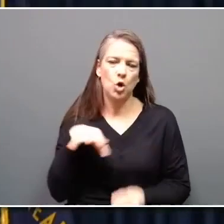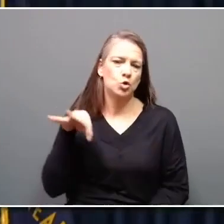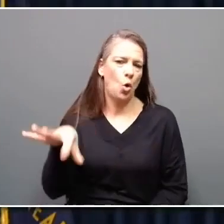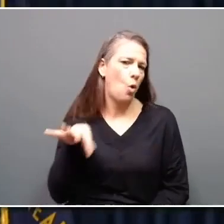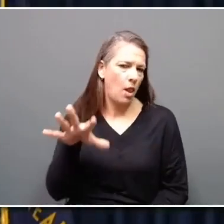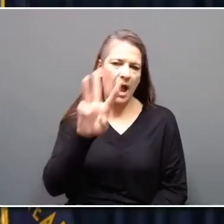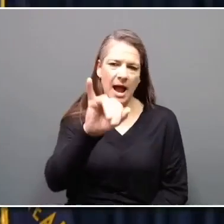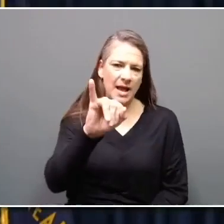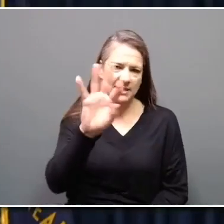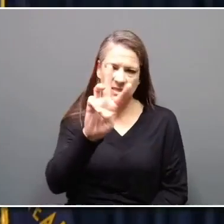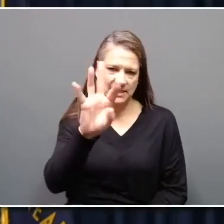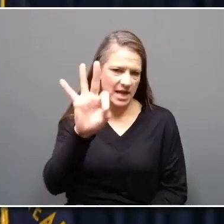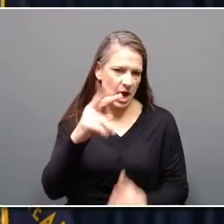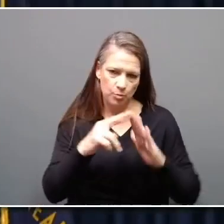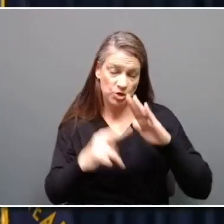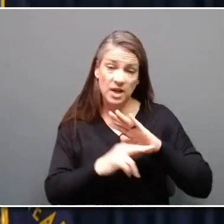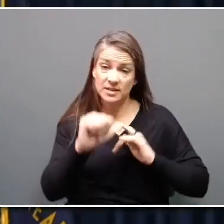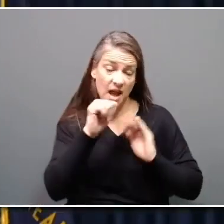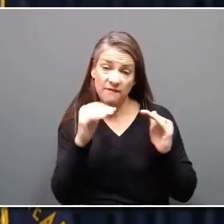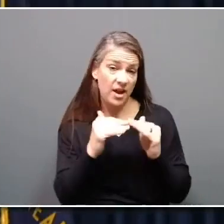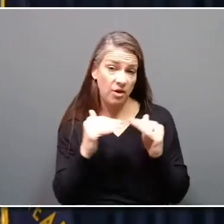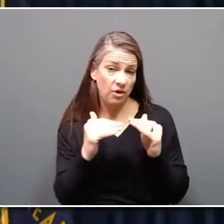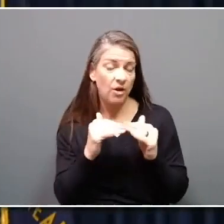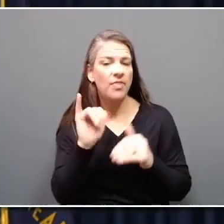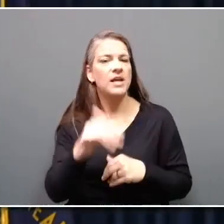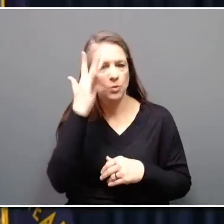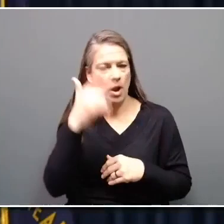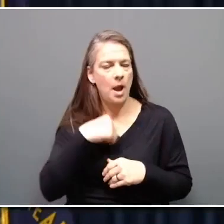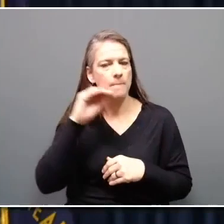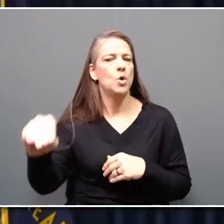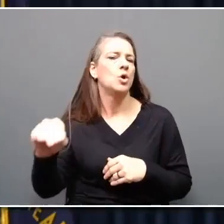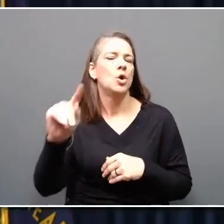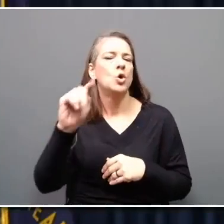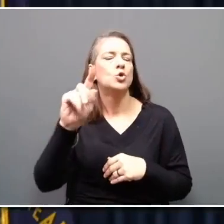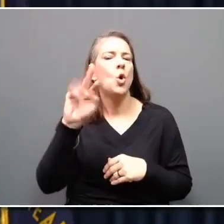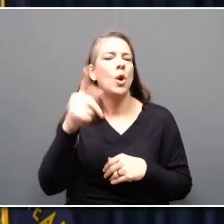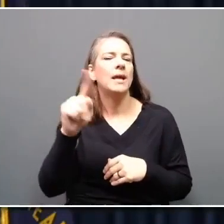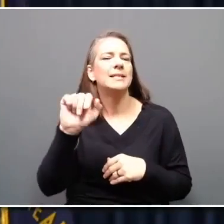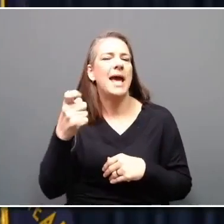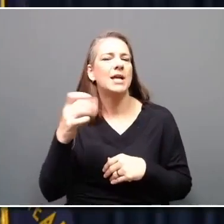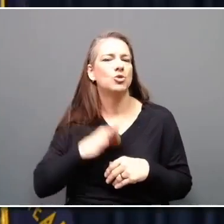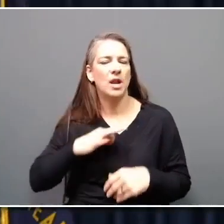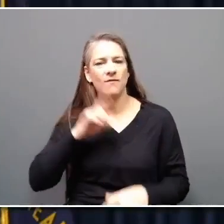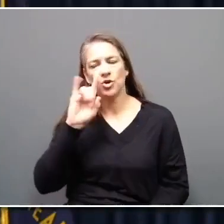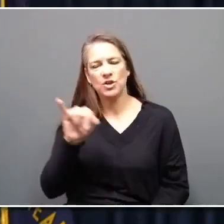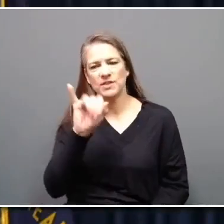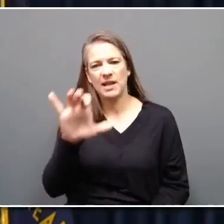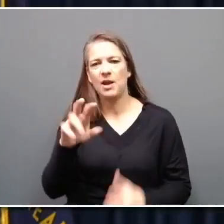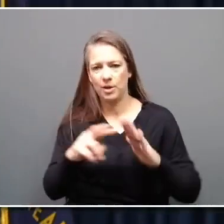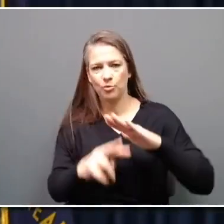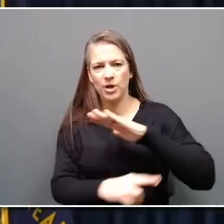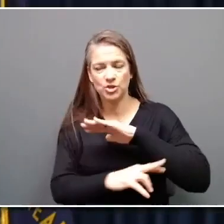bridge. I don't think it's fair, and that's one of the reasons that I put in the tolling tax credits on the Jefferson County bridge that are not